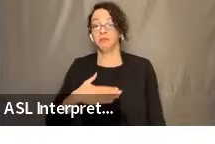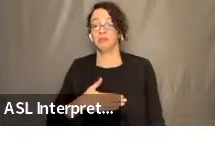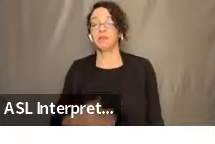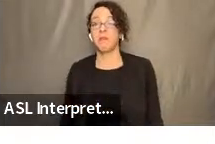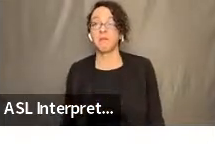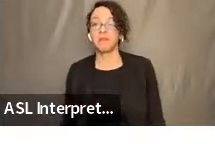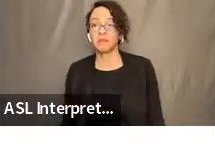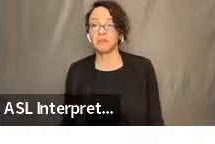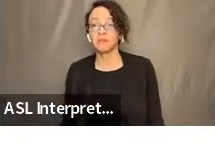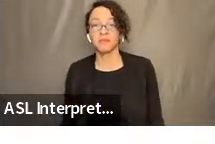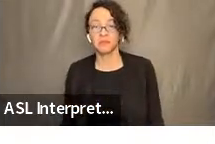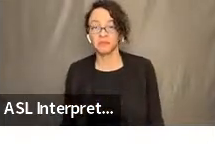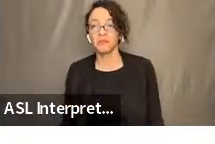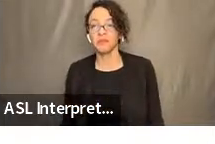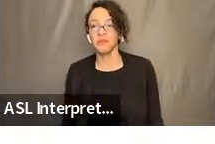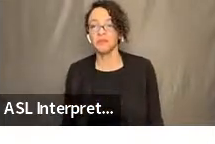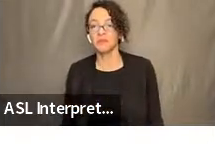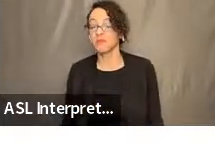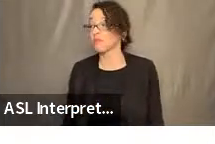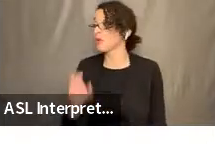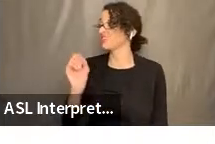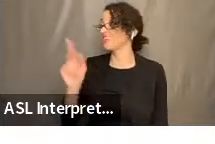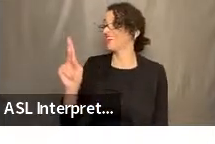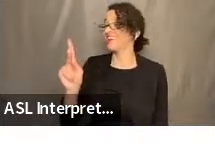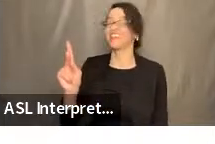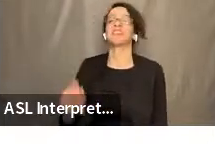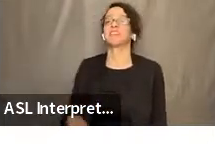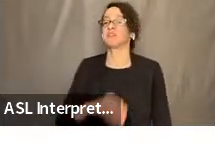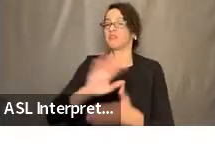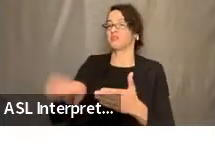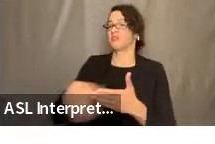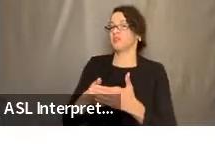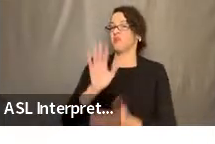All right. Okay. It's all yours.